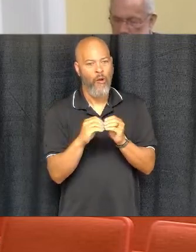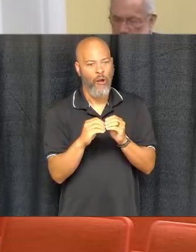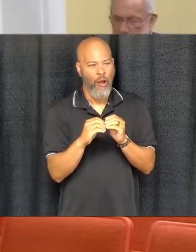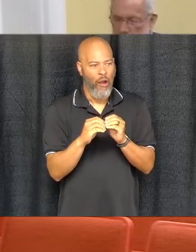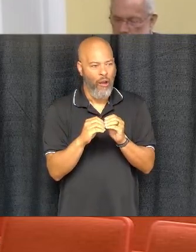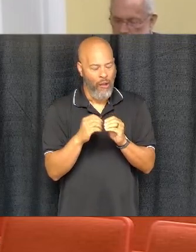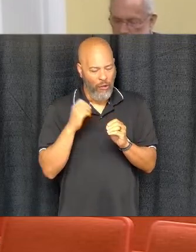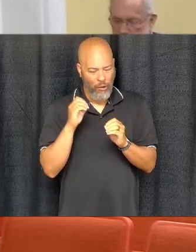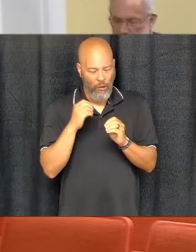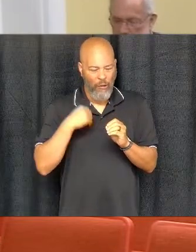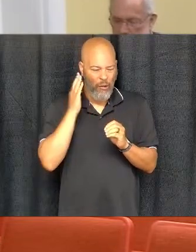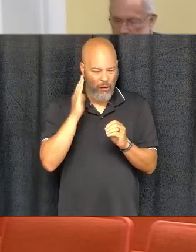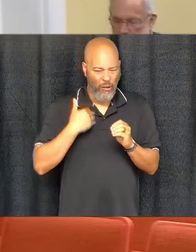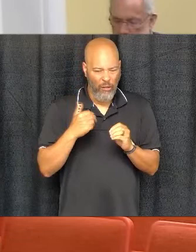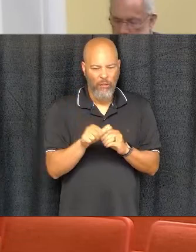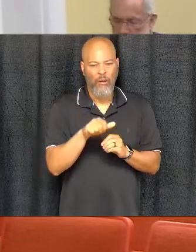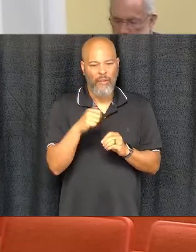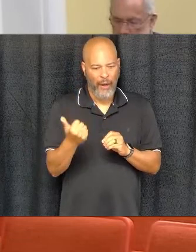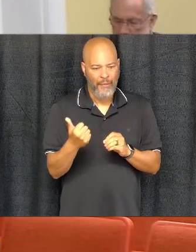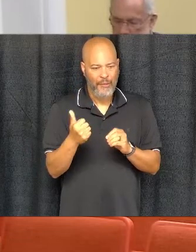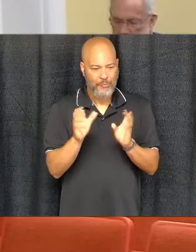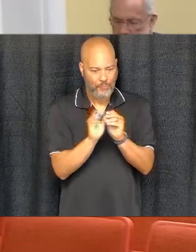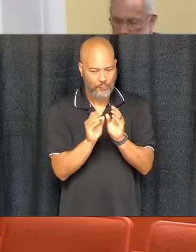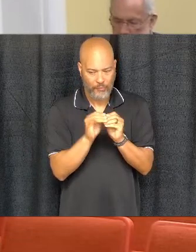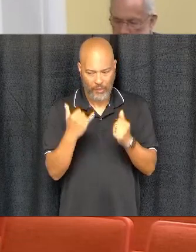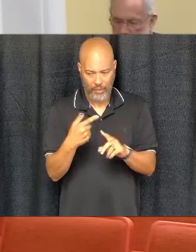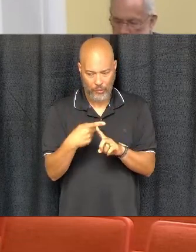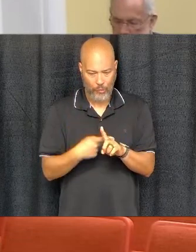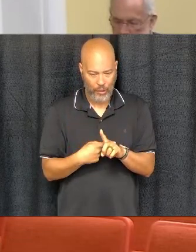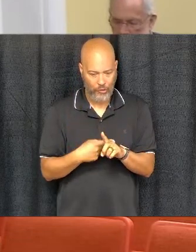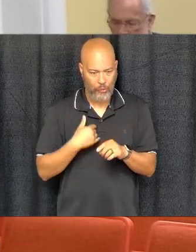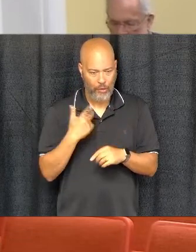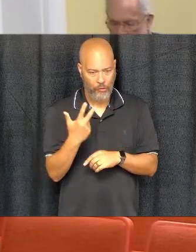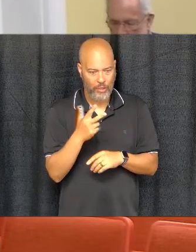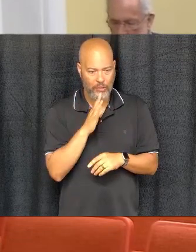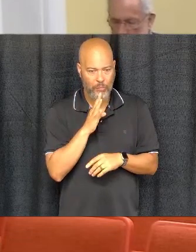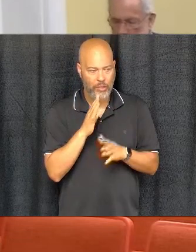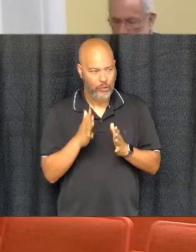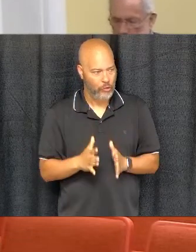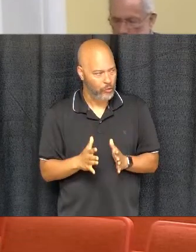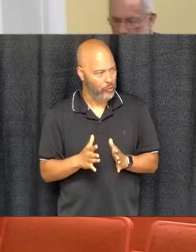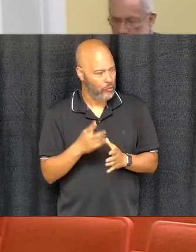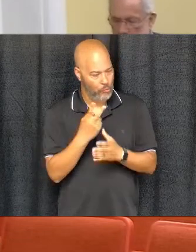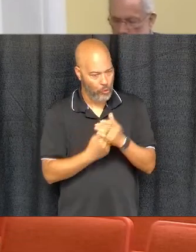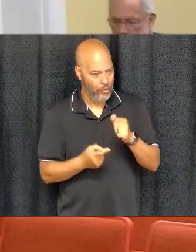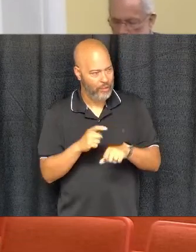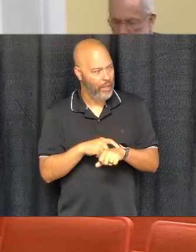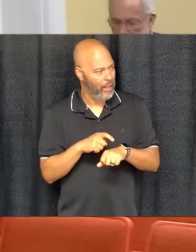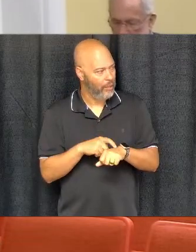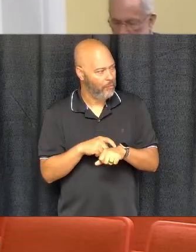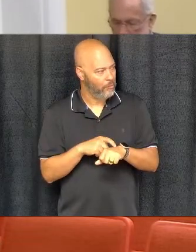we held another public hearing this month as well. We had the 3 speakers we allow both times